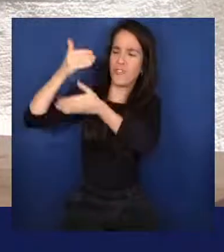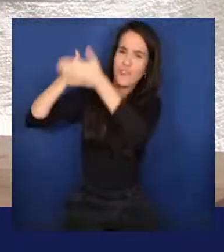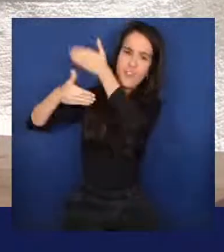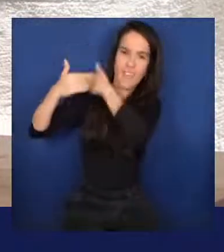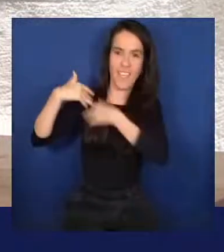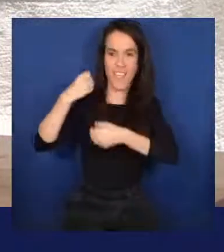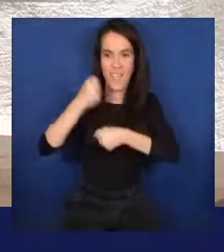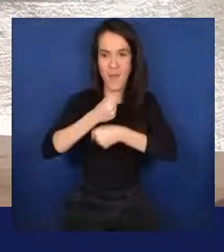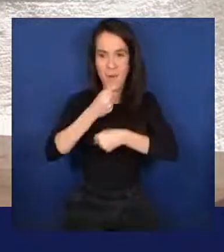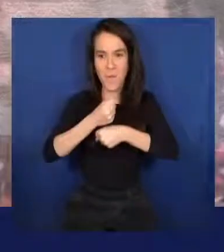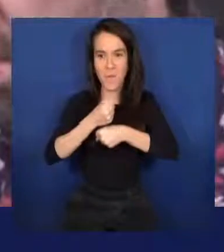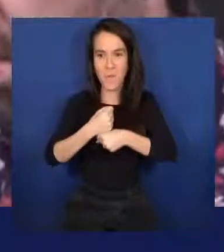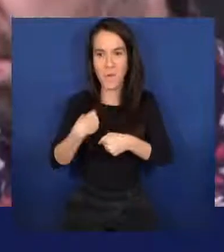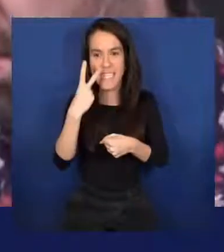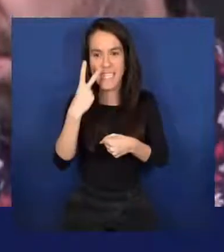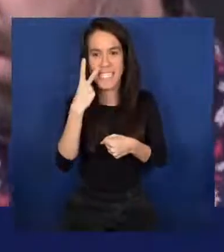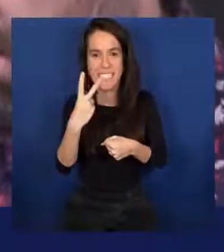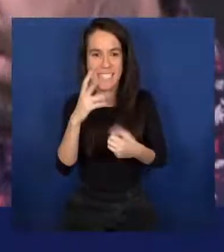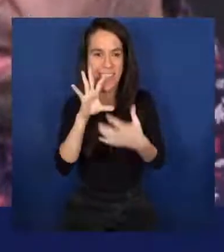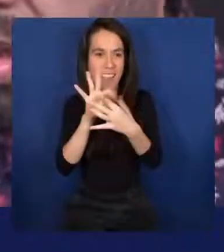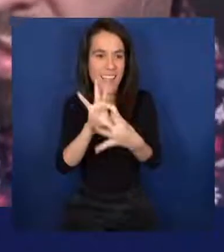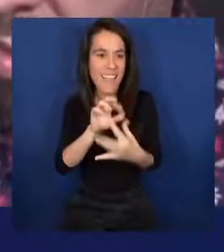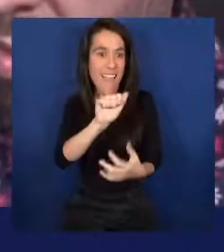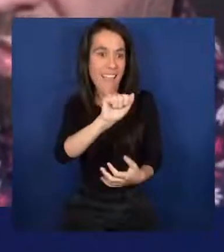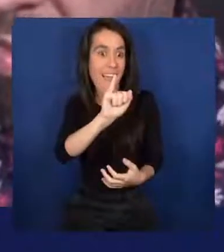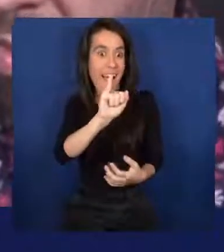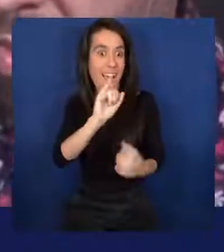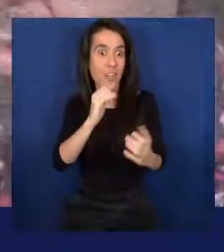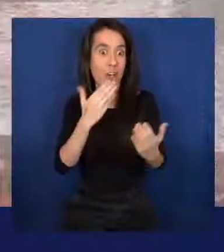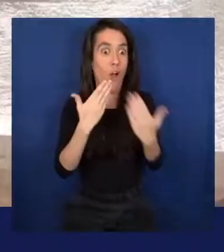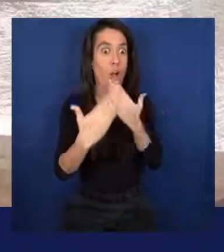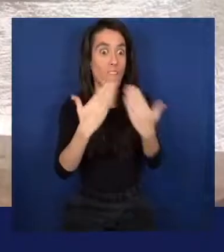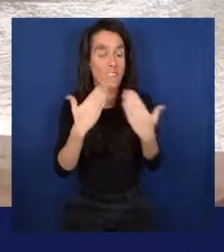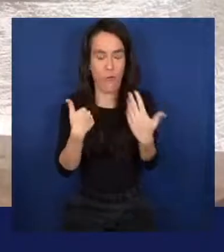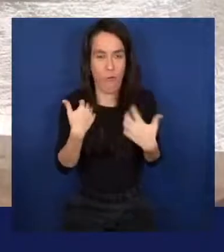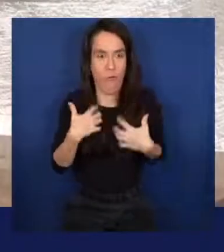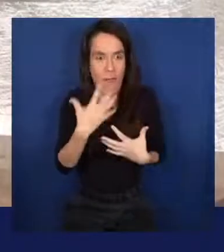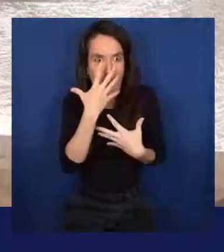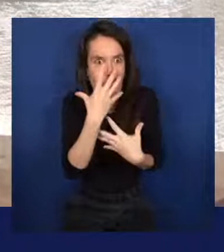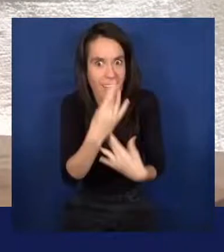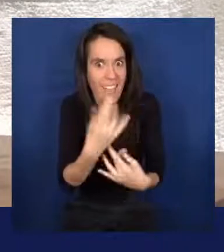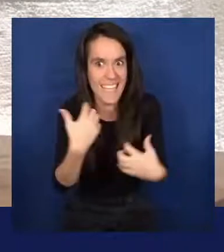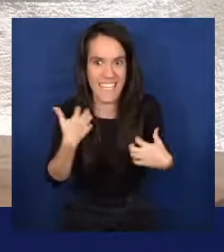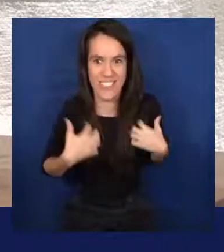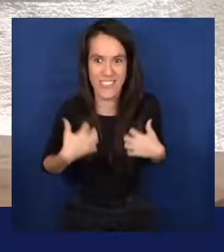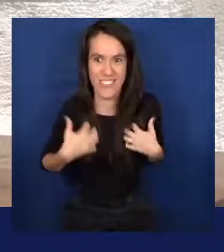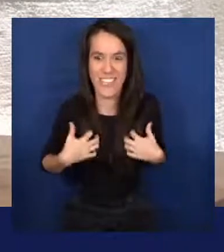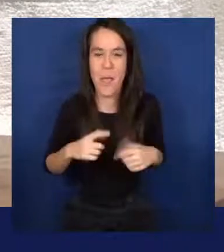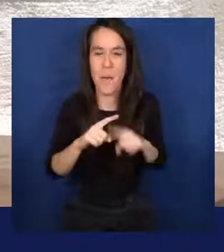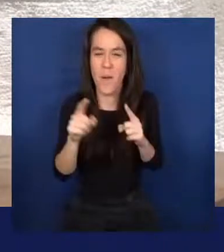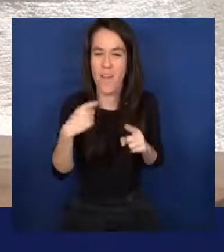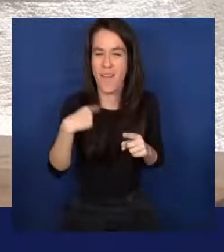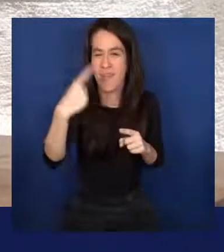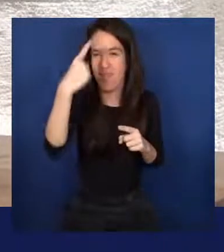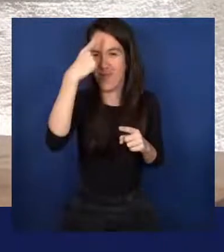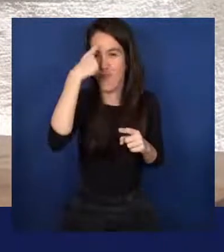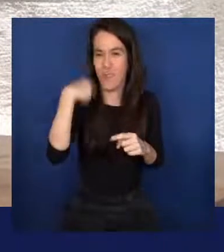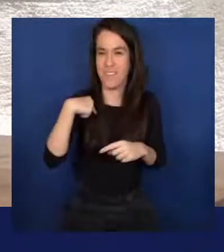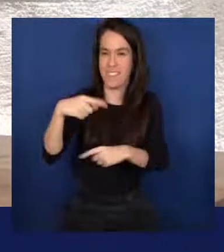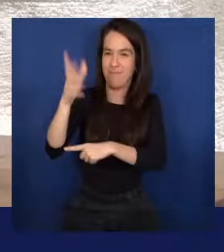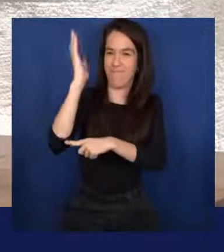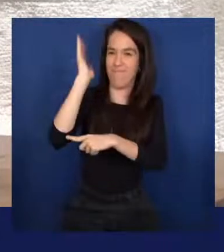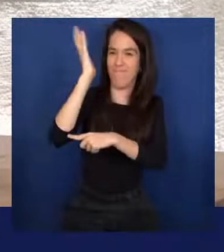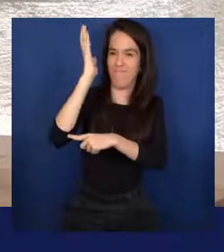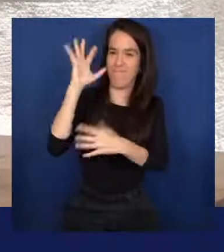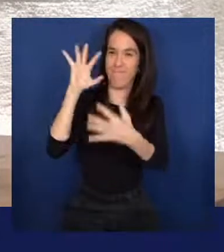other .NET and resources web to get this development, but all the working, AI and as conversation is people have fascinating. earlier in In fact, the original version of this talk I did for the that Vatican, doesn't always work I together